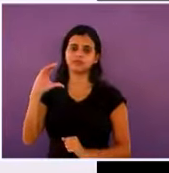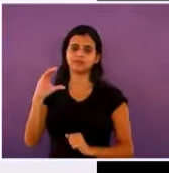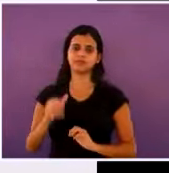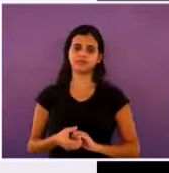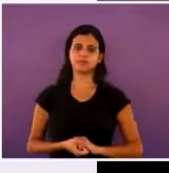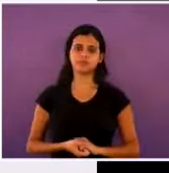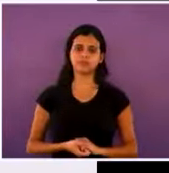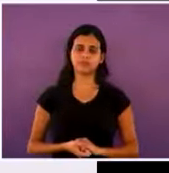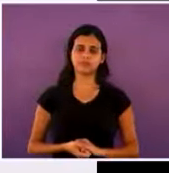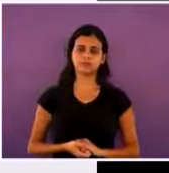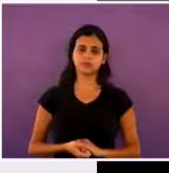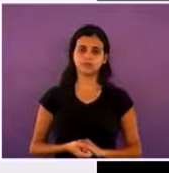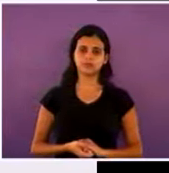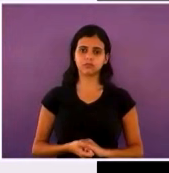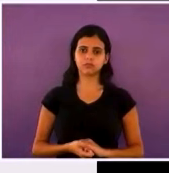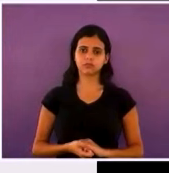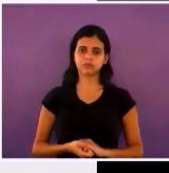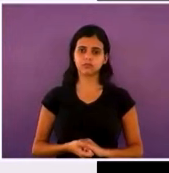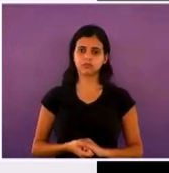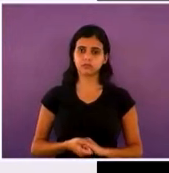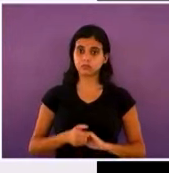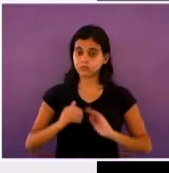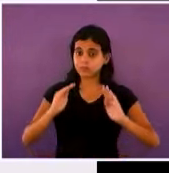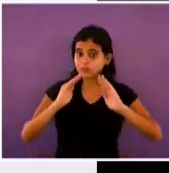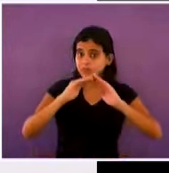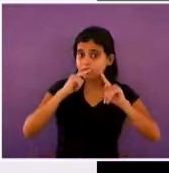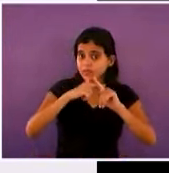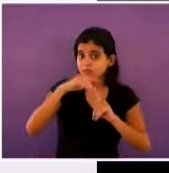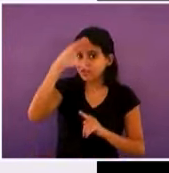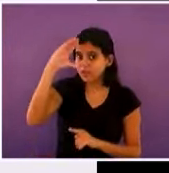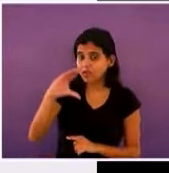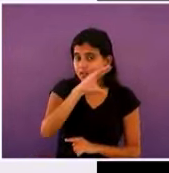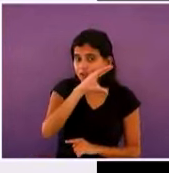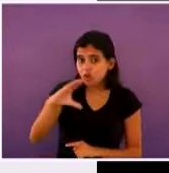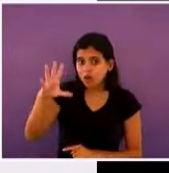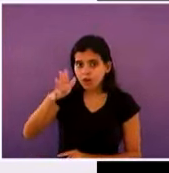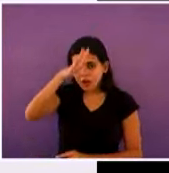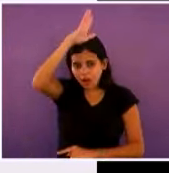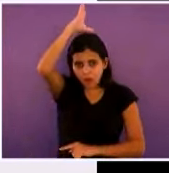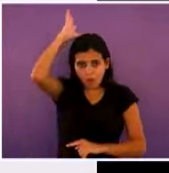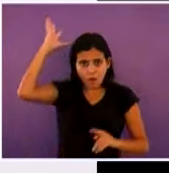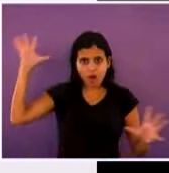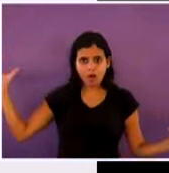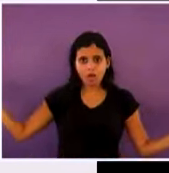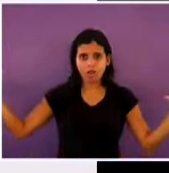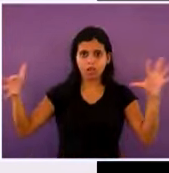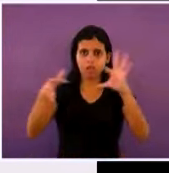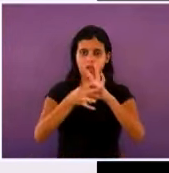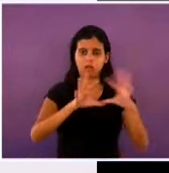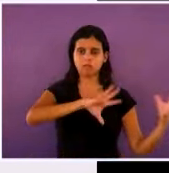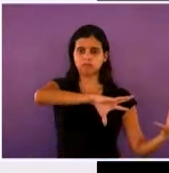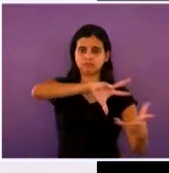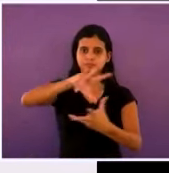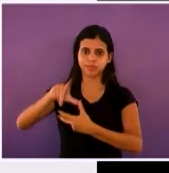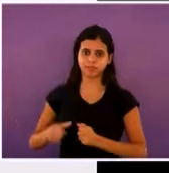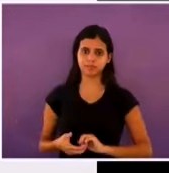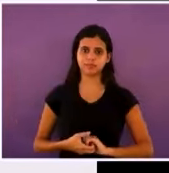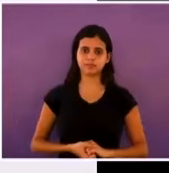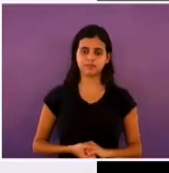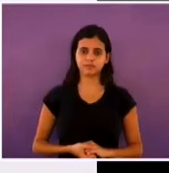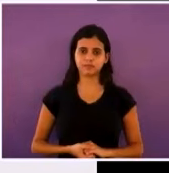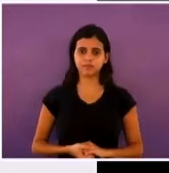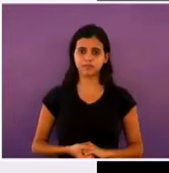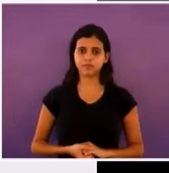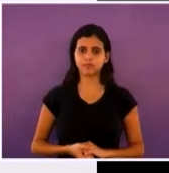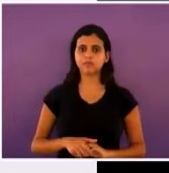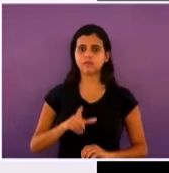globalized Roman Catholic Church. Nessa Igreja Católica Romana global globalizada. There are several rooms.